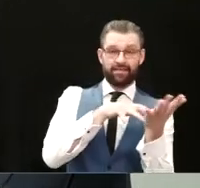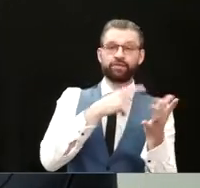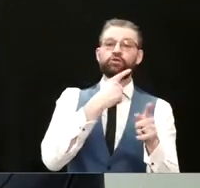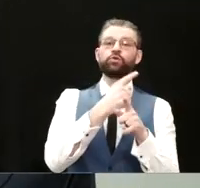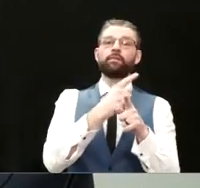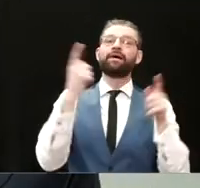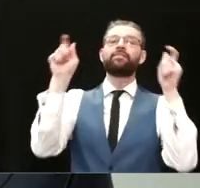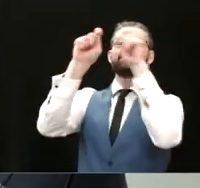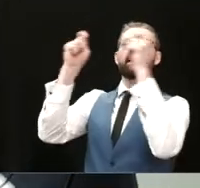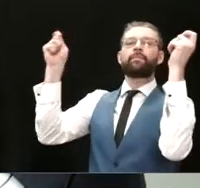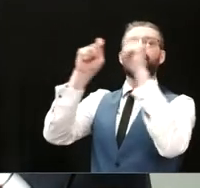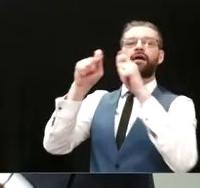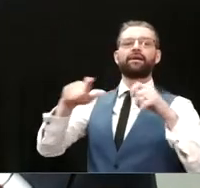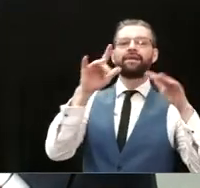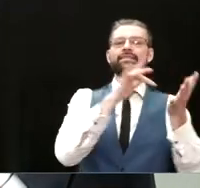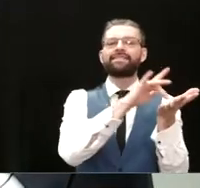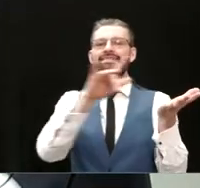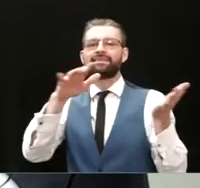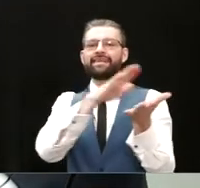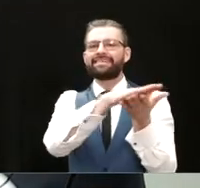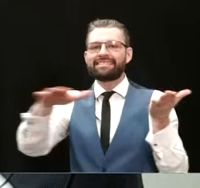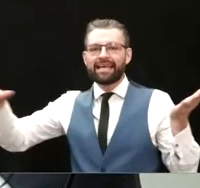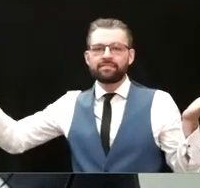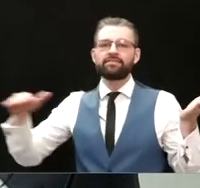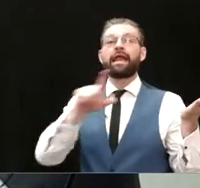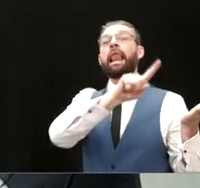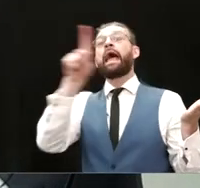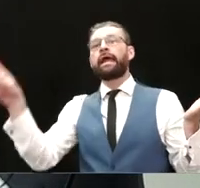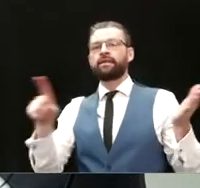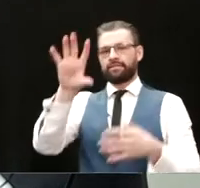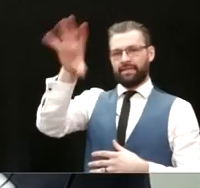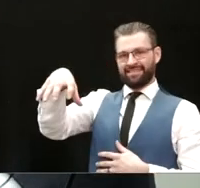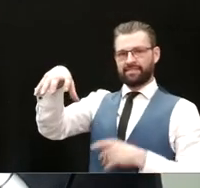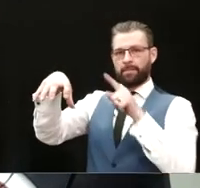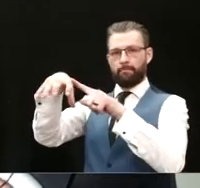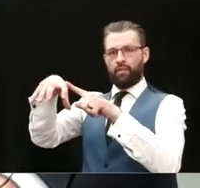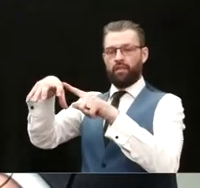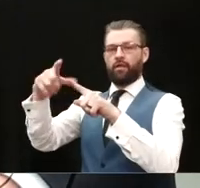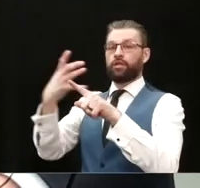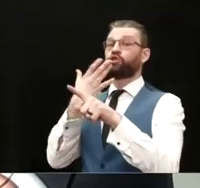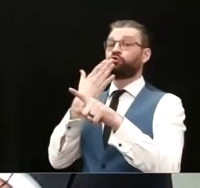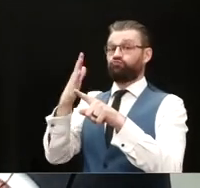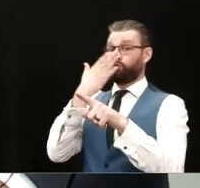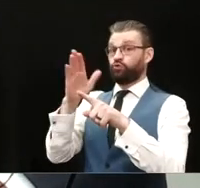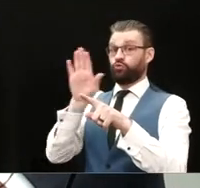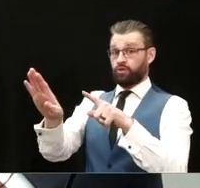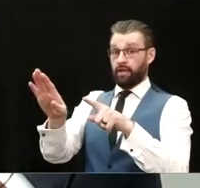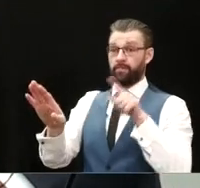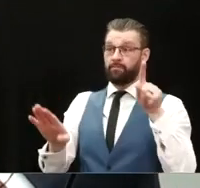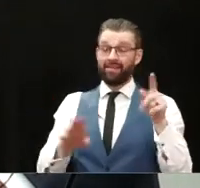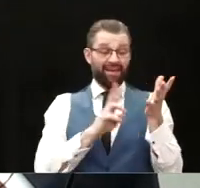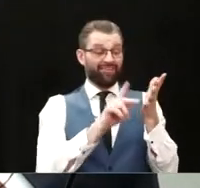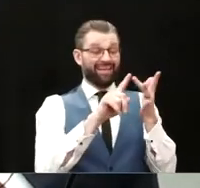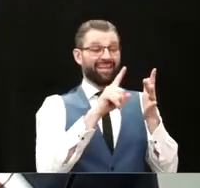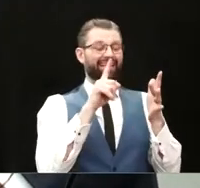the tabernacle in the desert and later in the temple in Jerusalem. Yet the word Vayikra